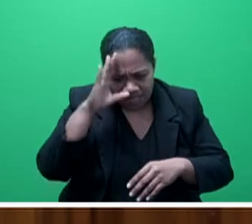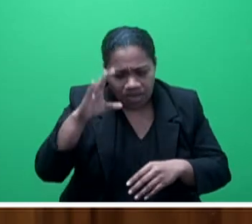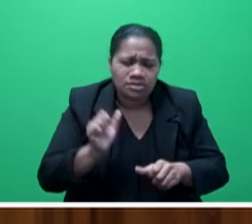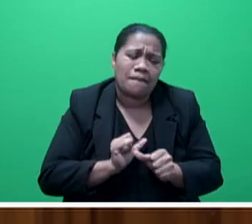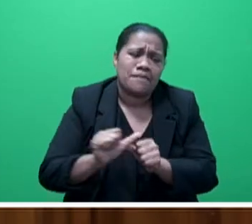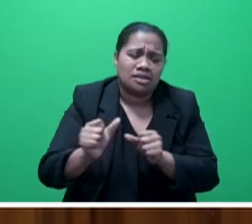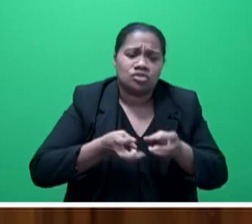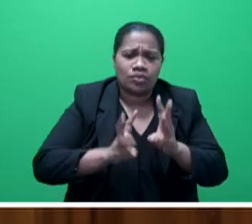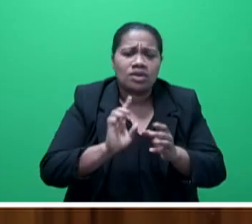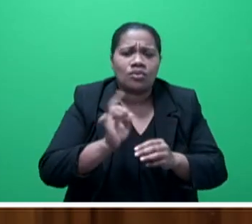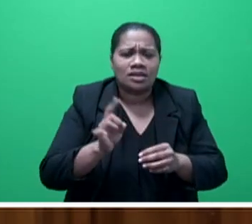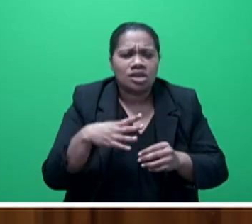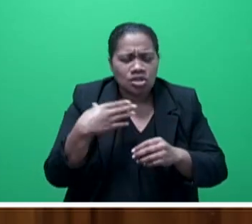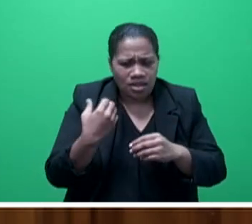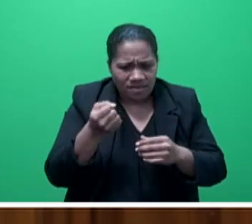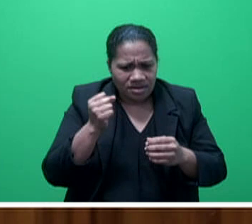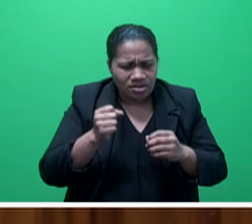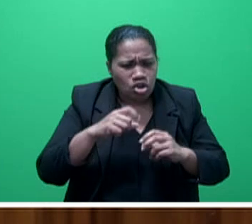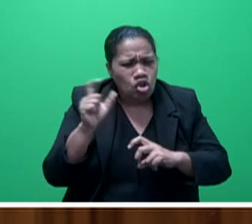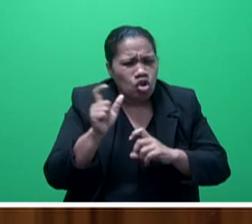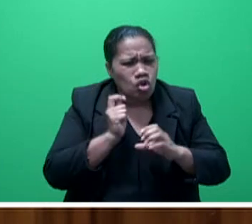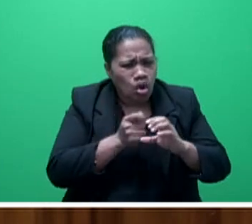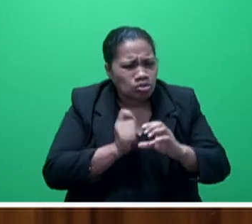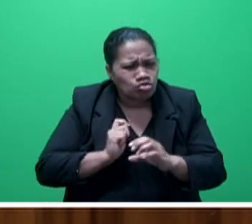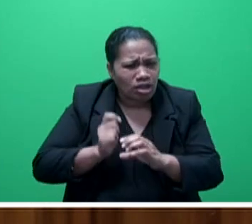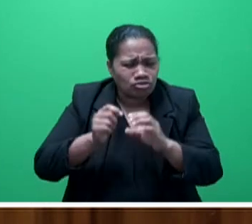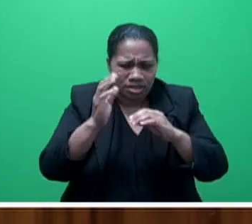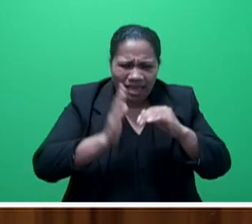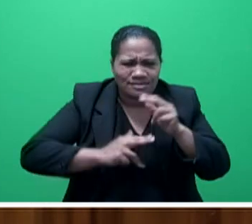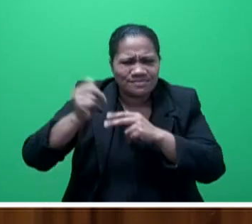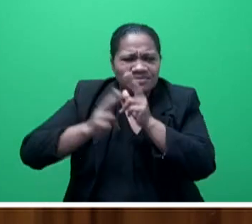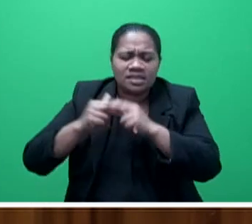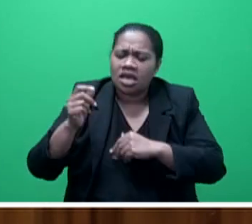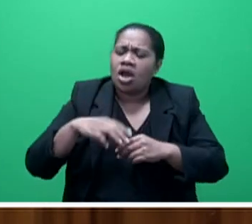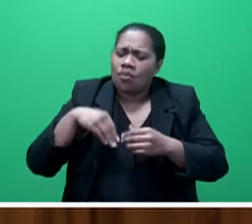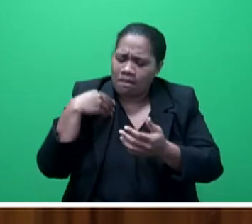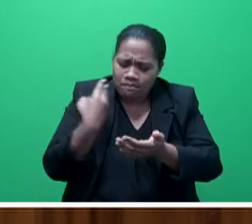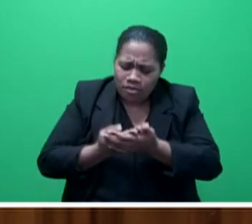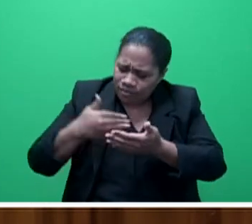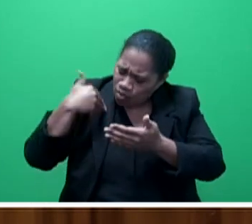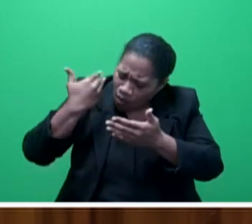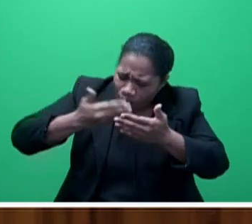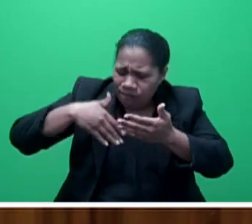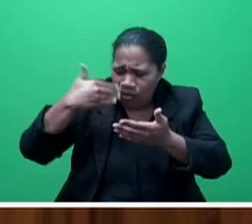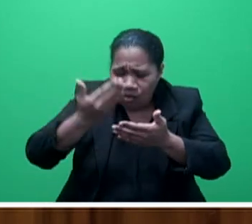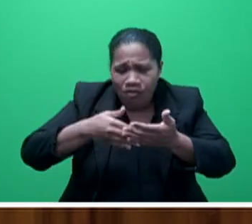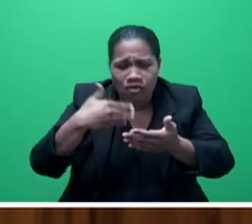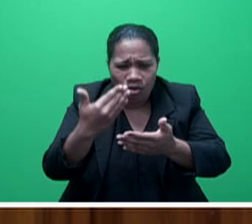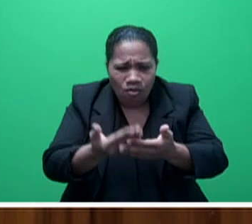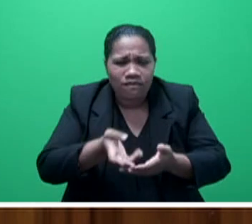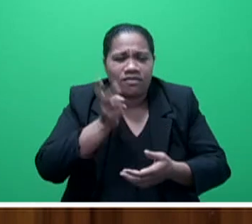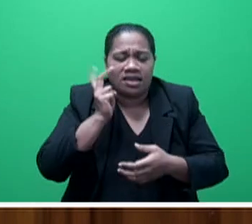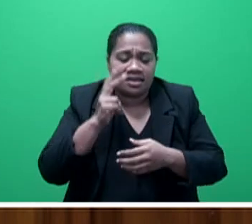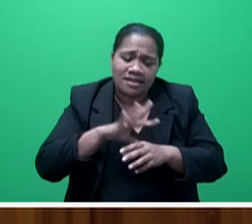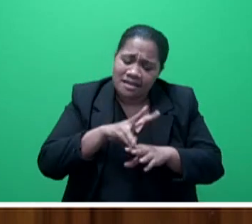construction. That has been proven over and over again. Every time we have economic problems in the world over.